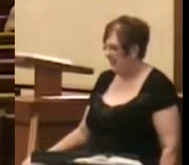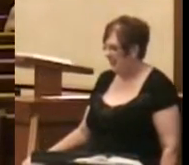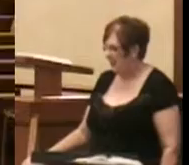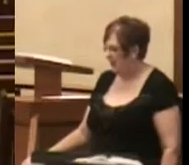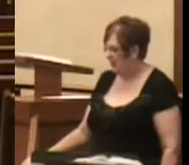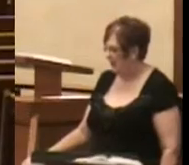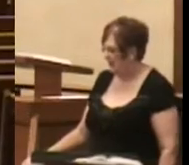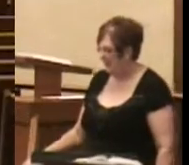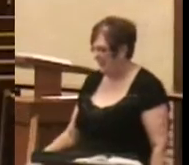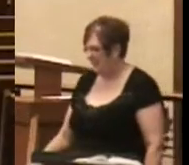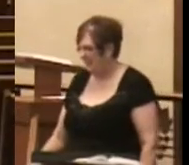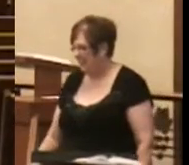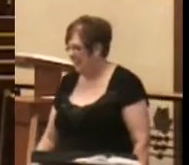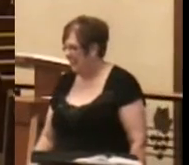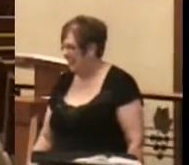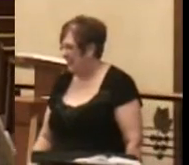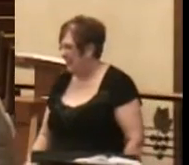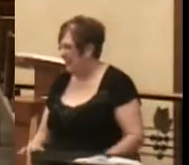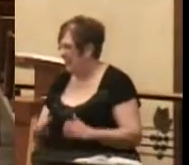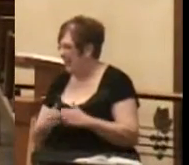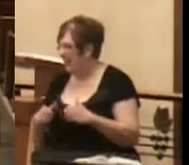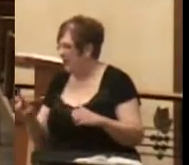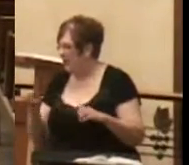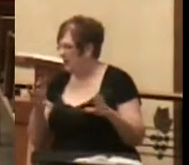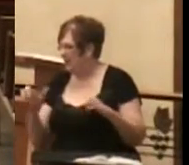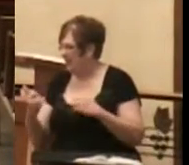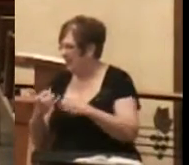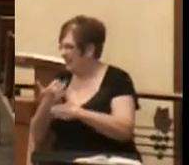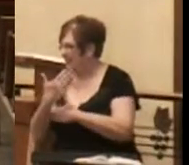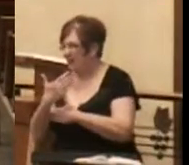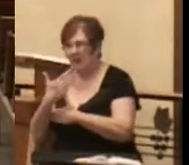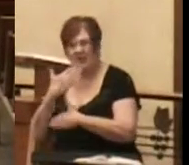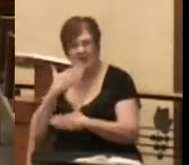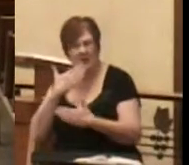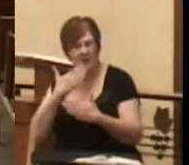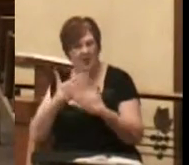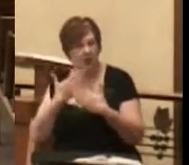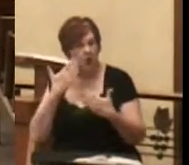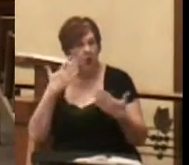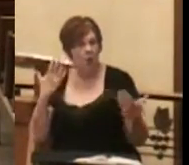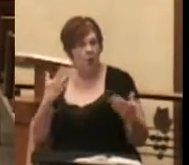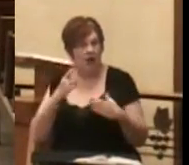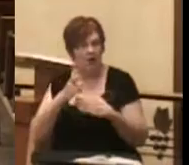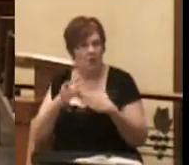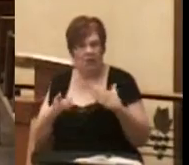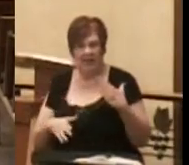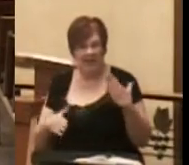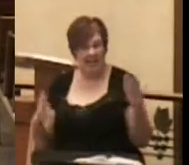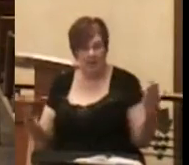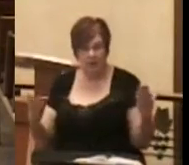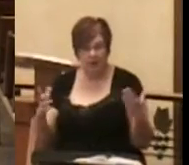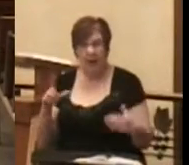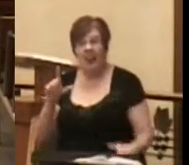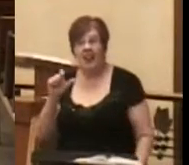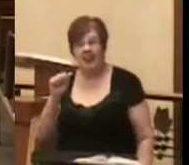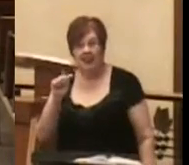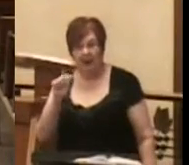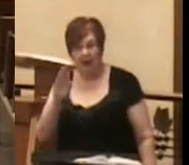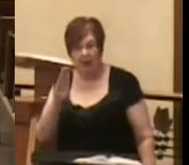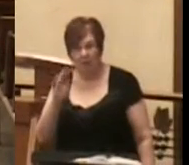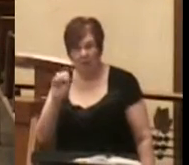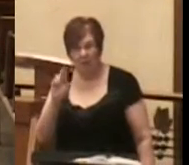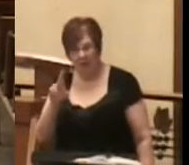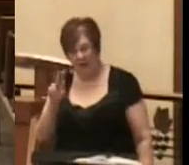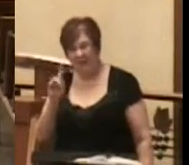How's it going this morning? Good. You know what this weekend is? It's Labor Day. That's right.